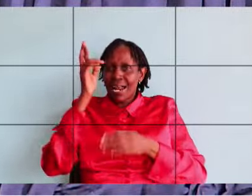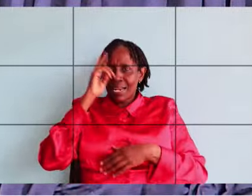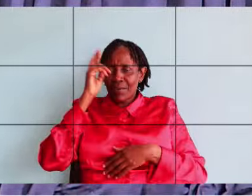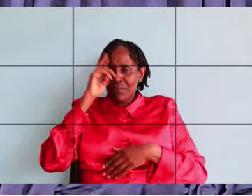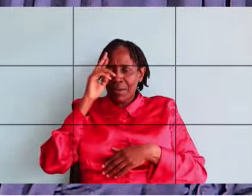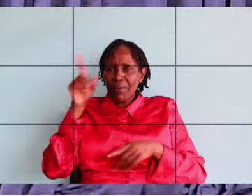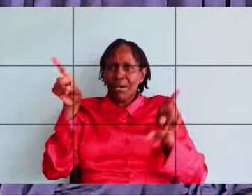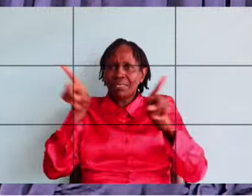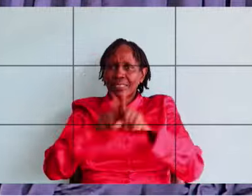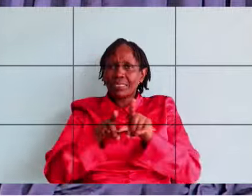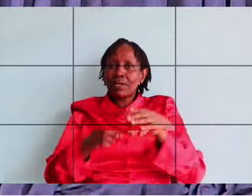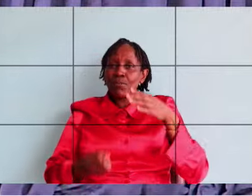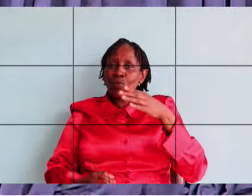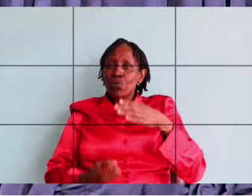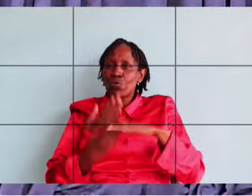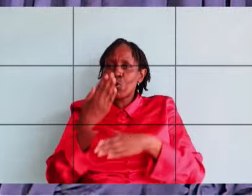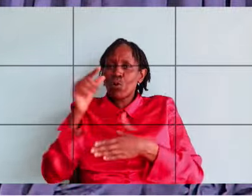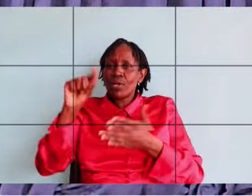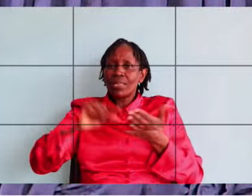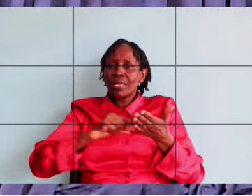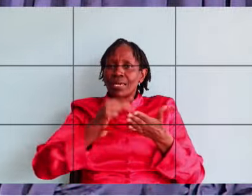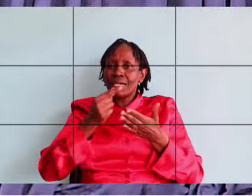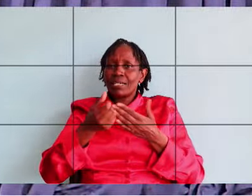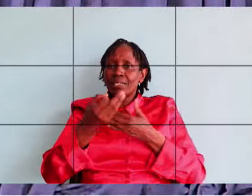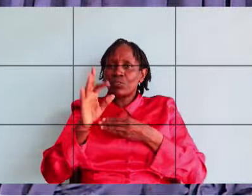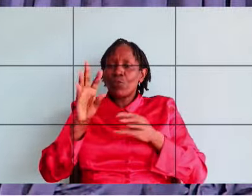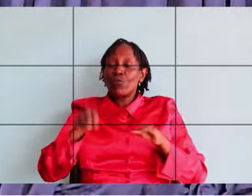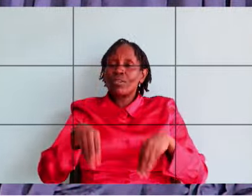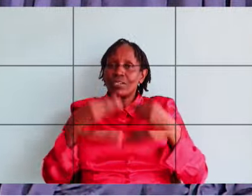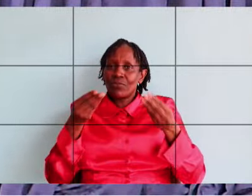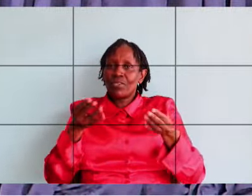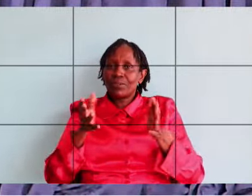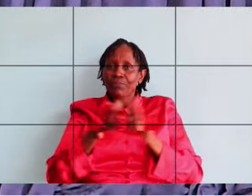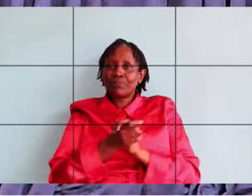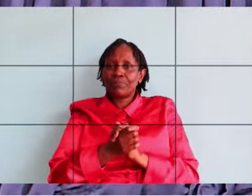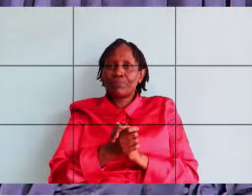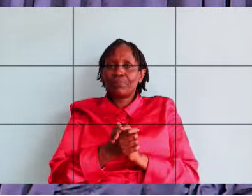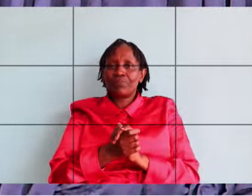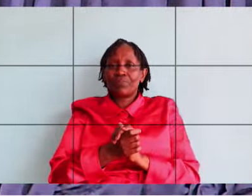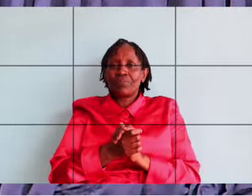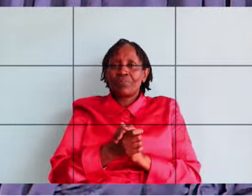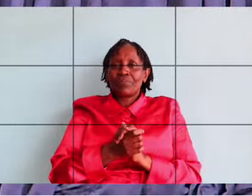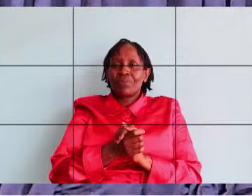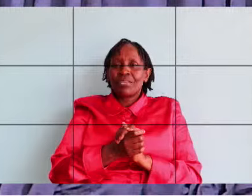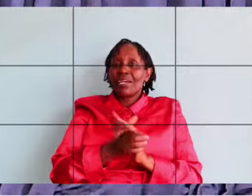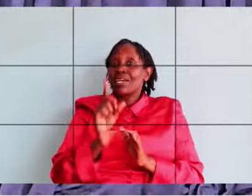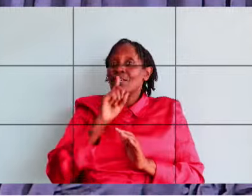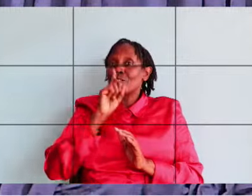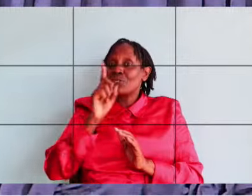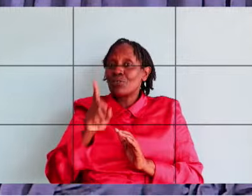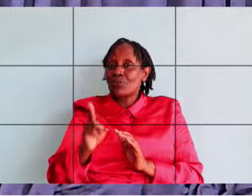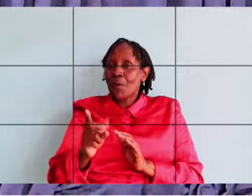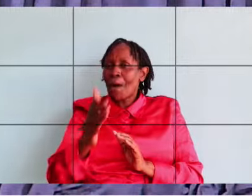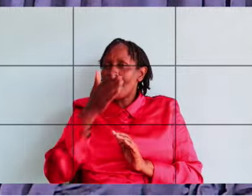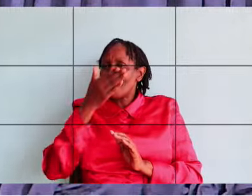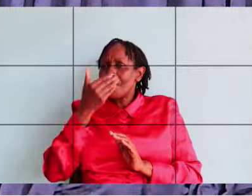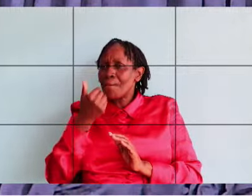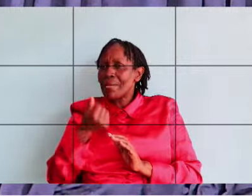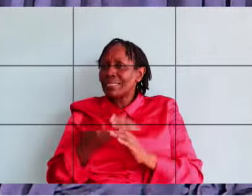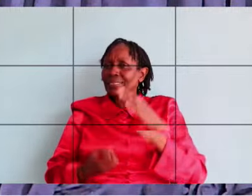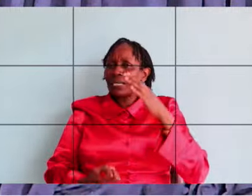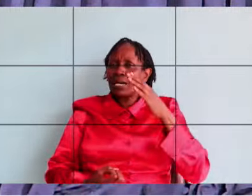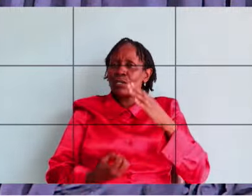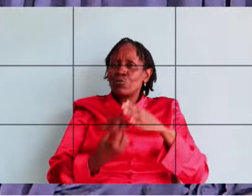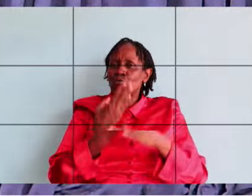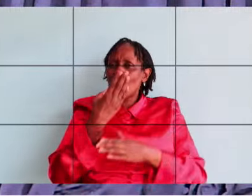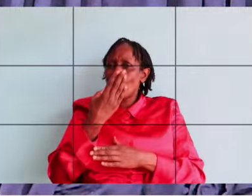also to excel in the grace of giving. So let us excel. Let us make a deliberate